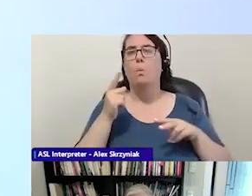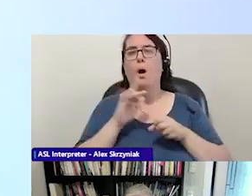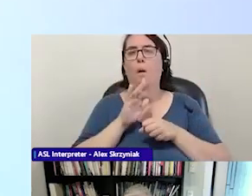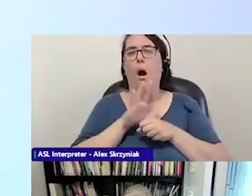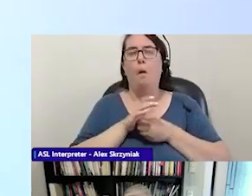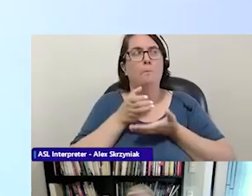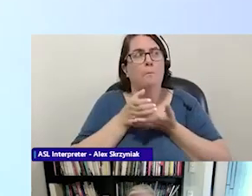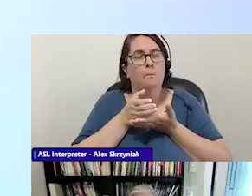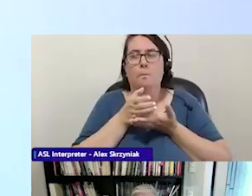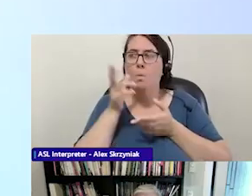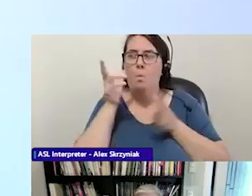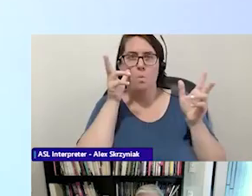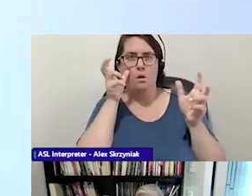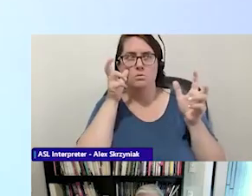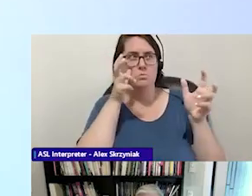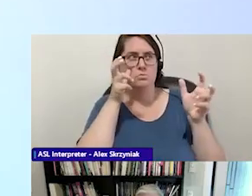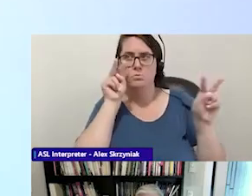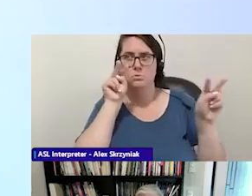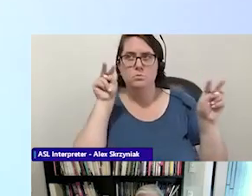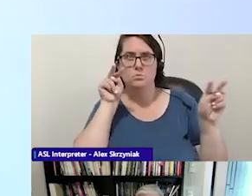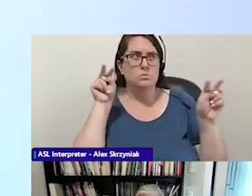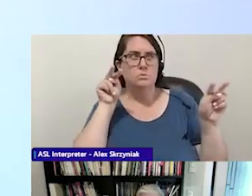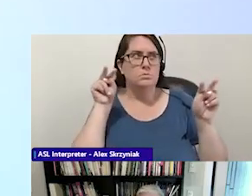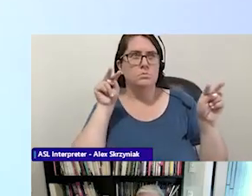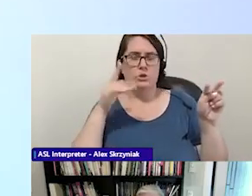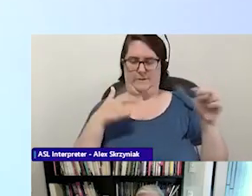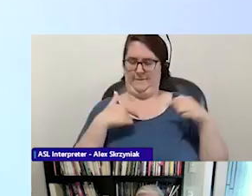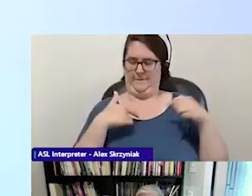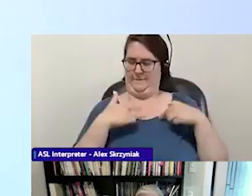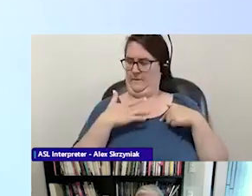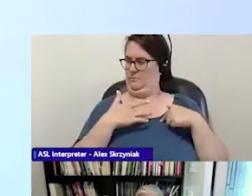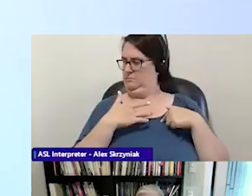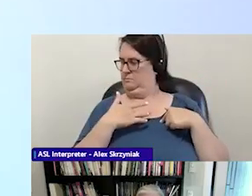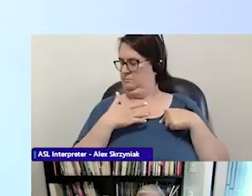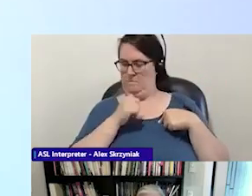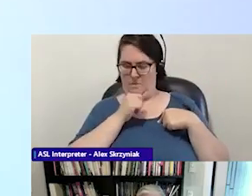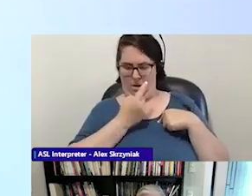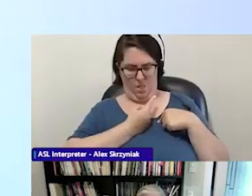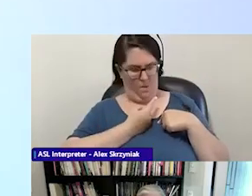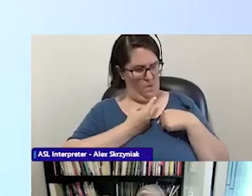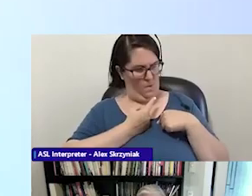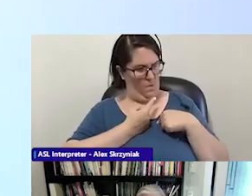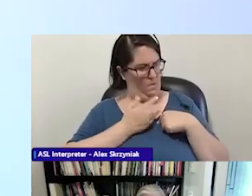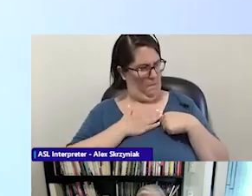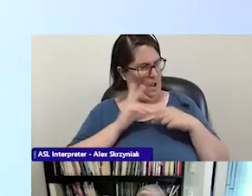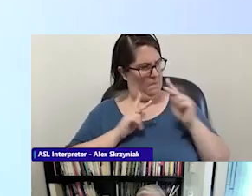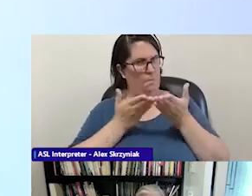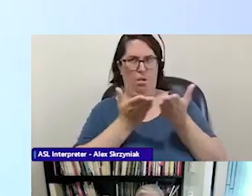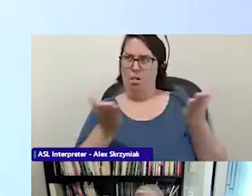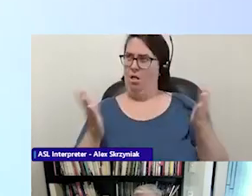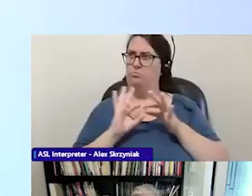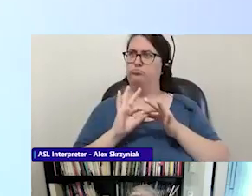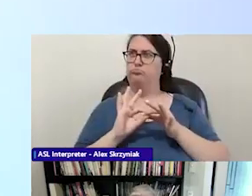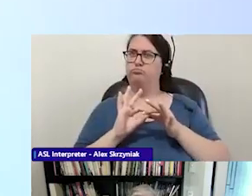and just watch people come in, because she felt that she was not alone. She felt that these were her people.